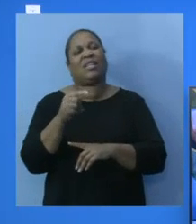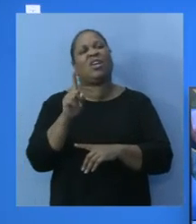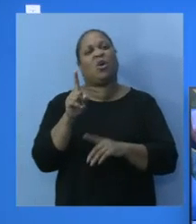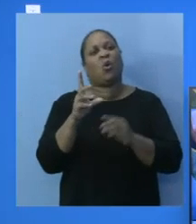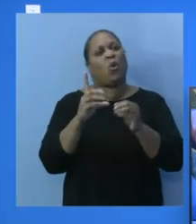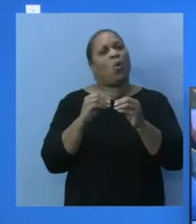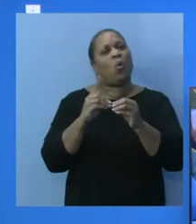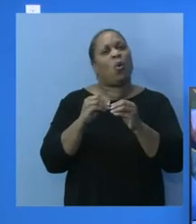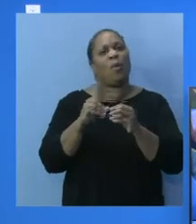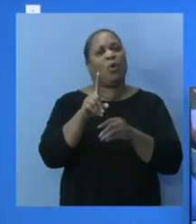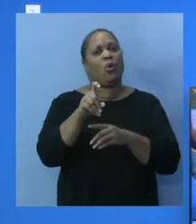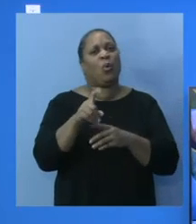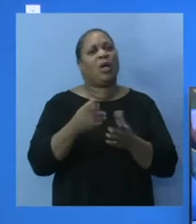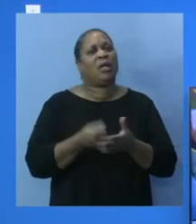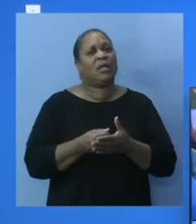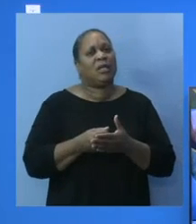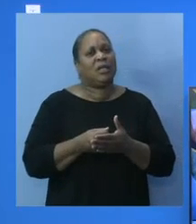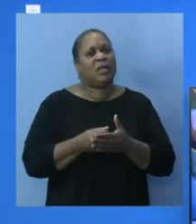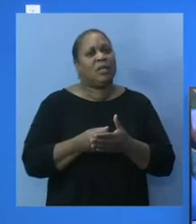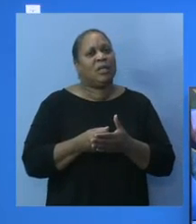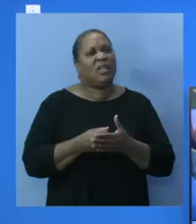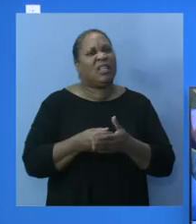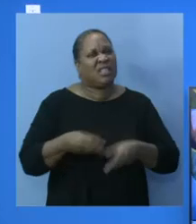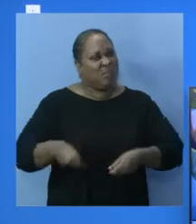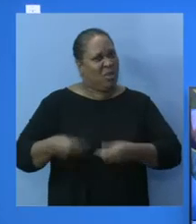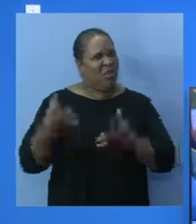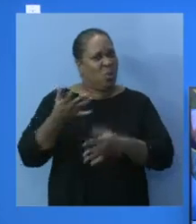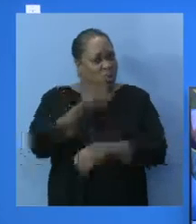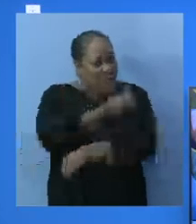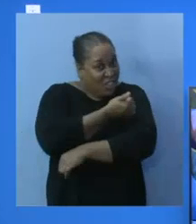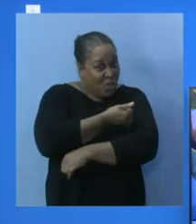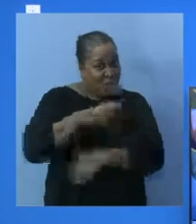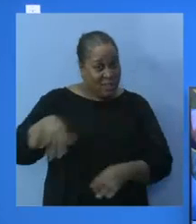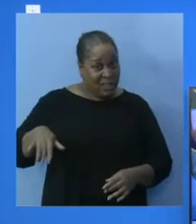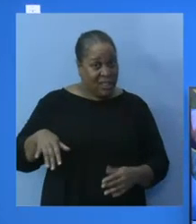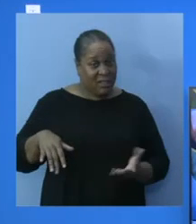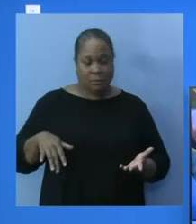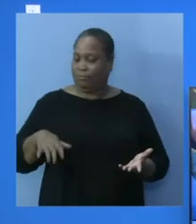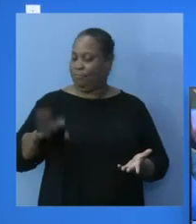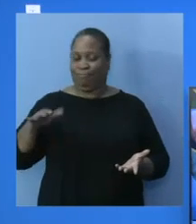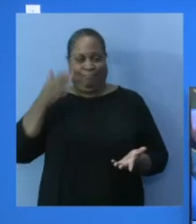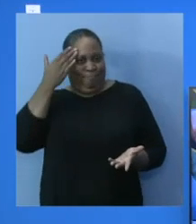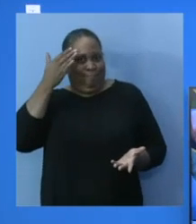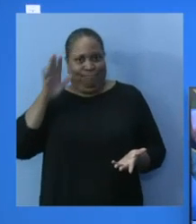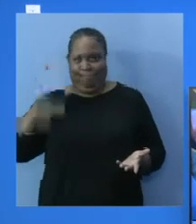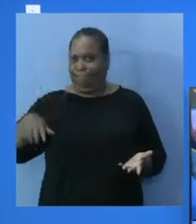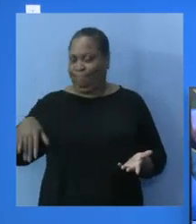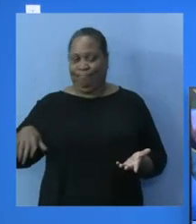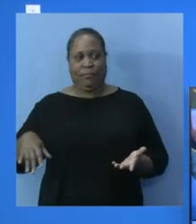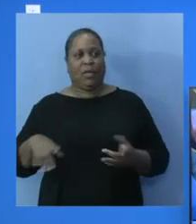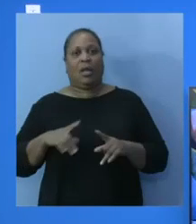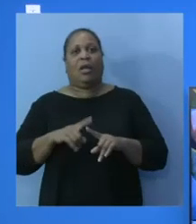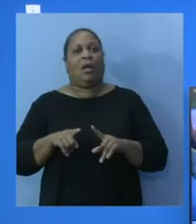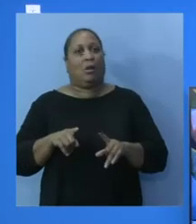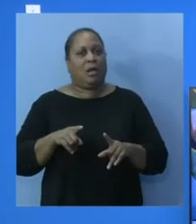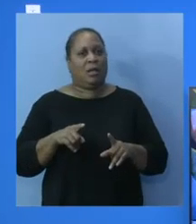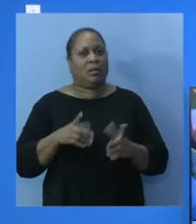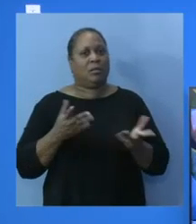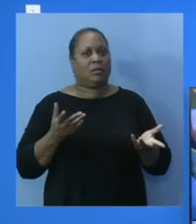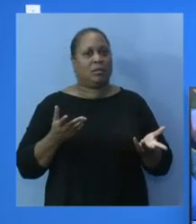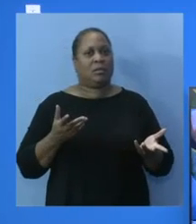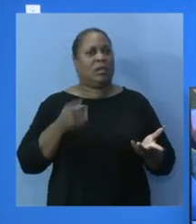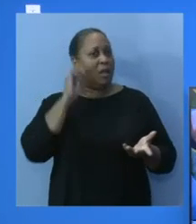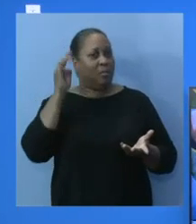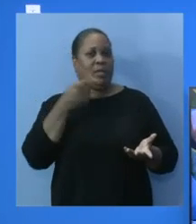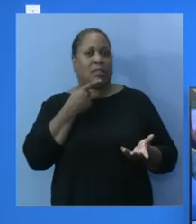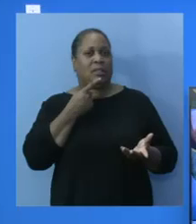quick question. Have there been any wasted doses as yet? Not to my knowledge now. Okay. The question was, have there been any wasted doses? And the Minister